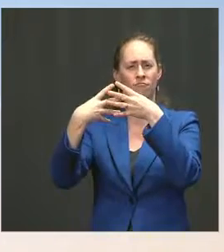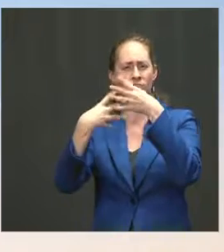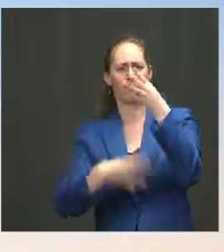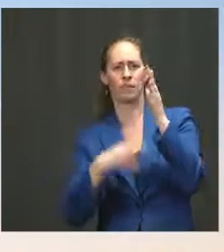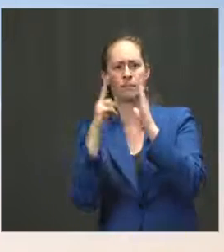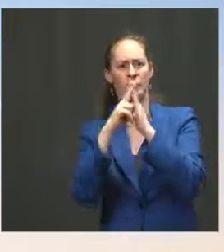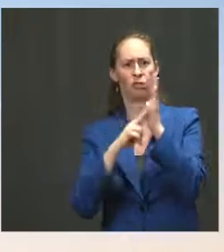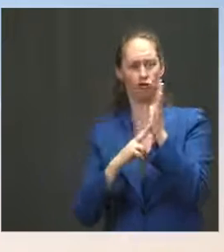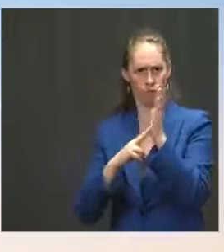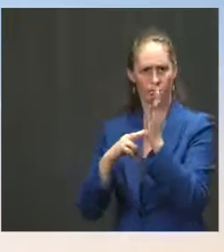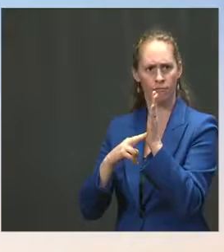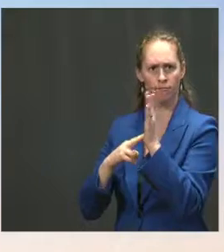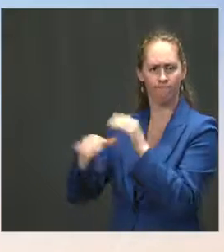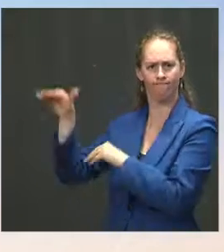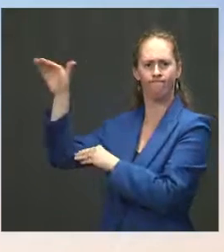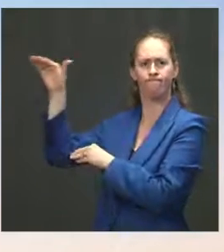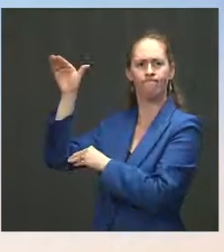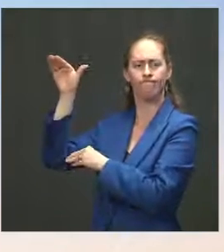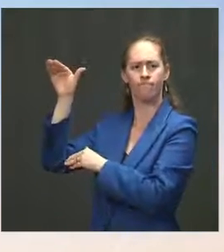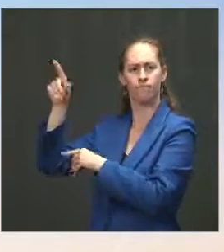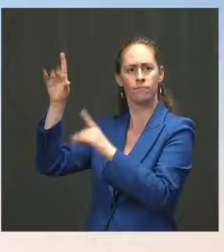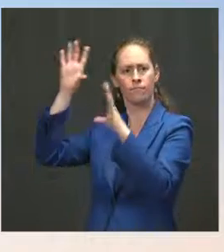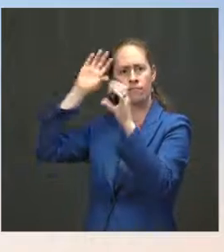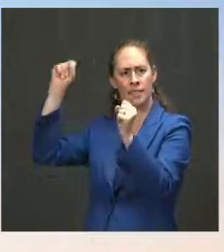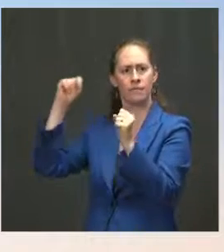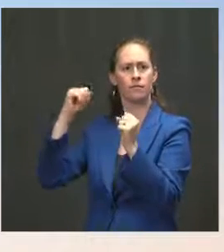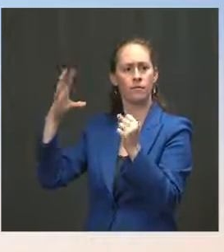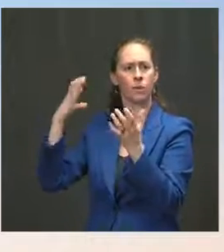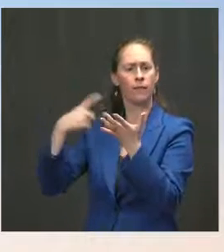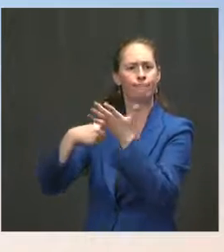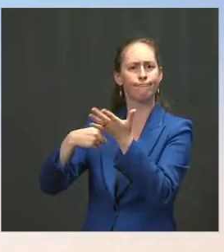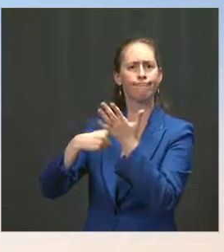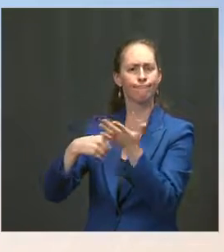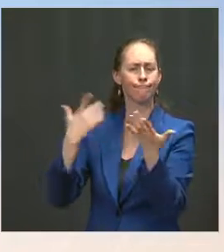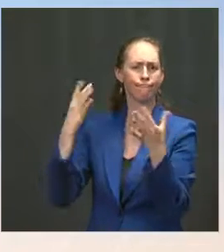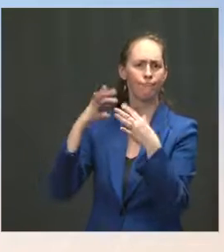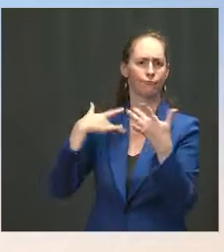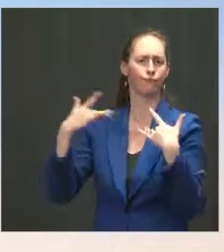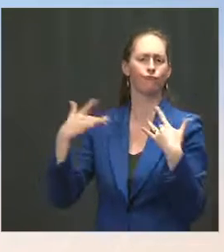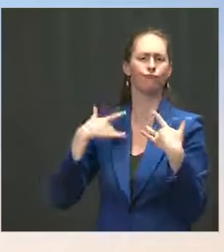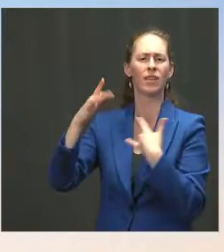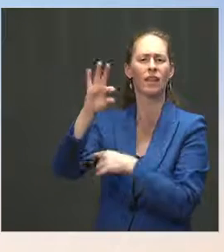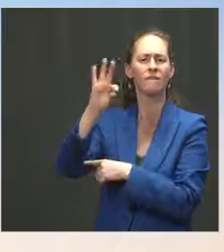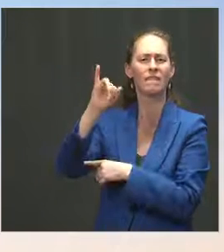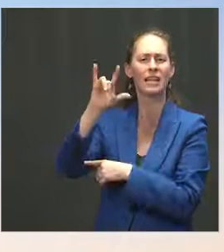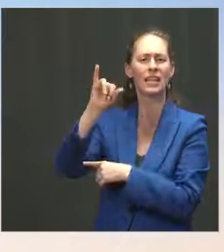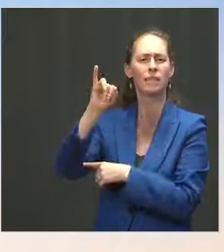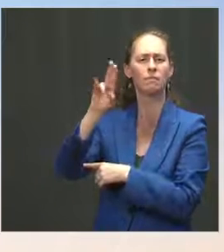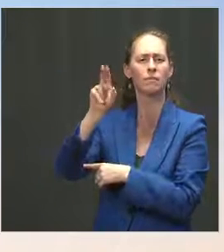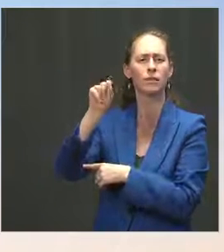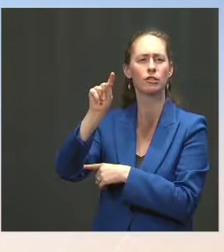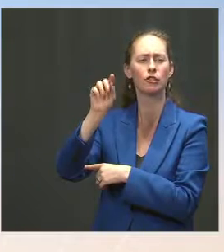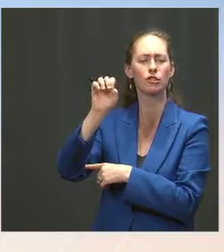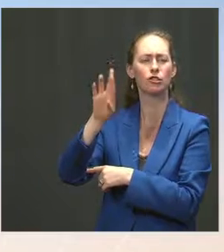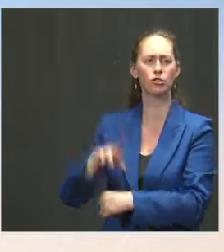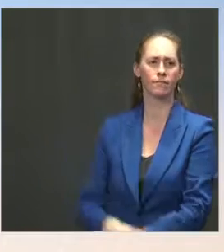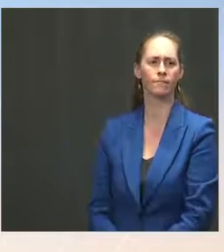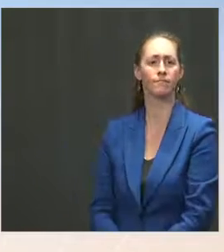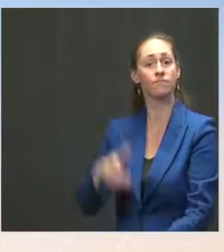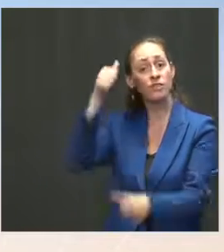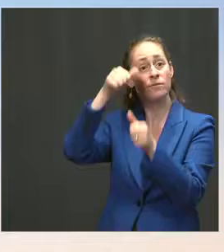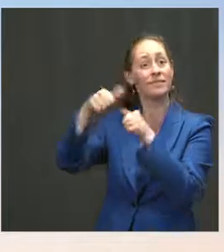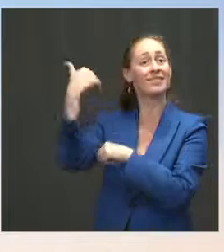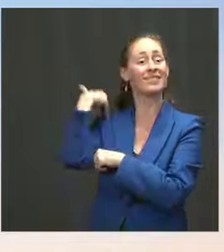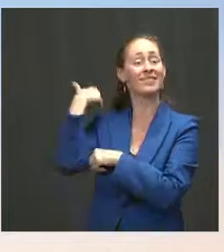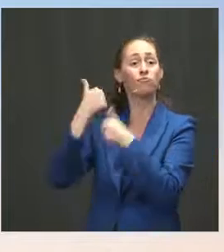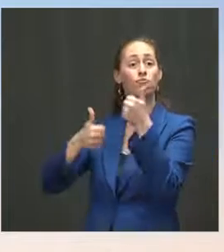the president's stance is today on the steps of the Supreme Court, you had family members of John Lewis talking about how the